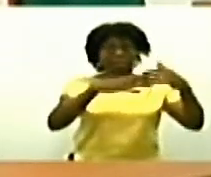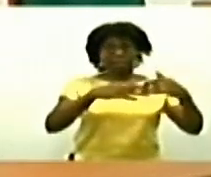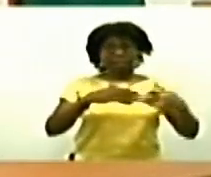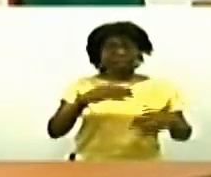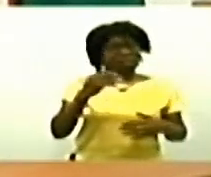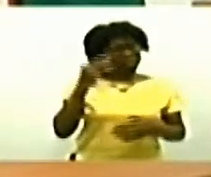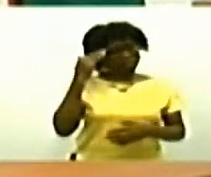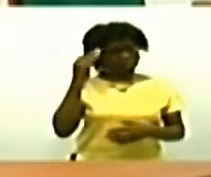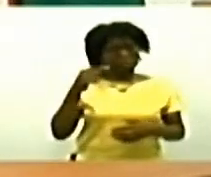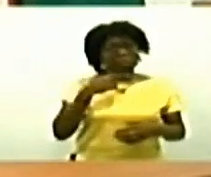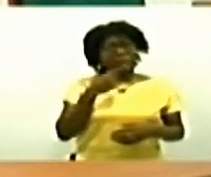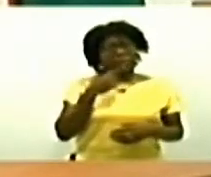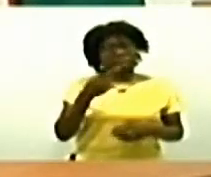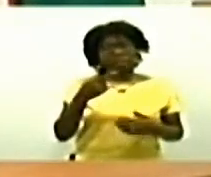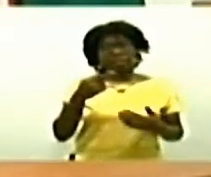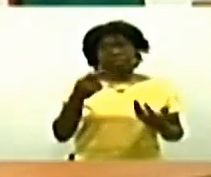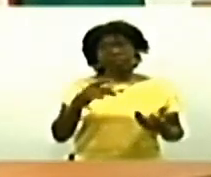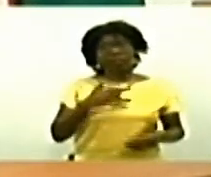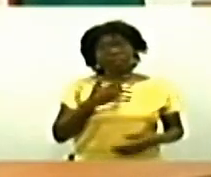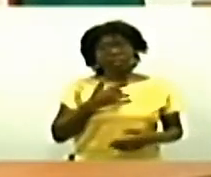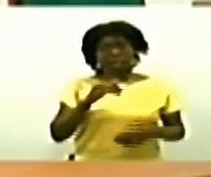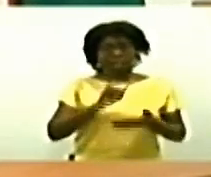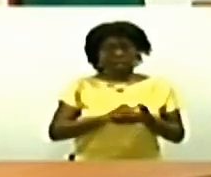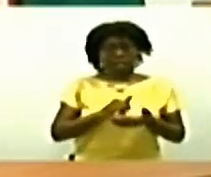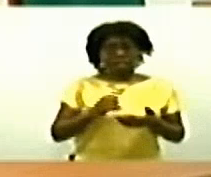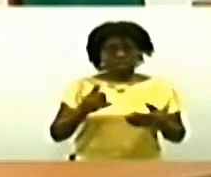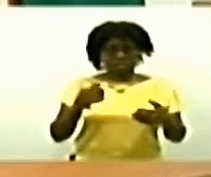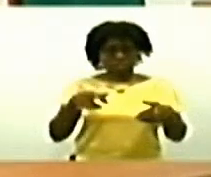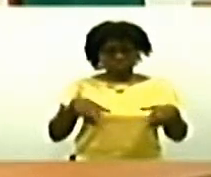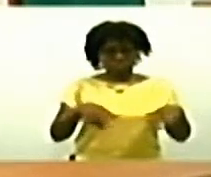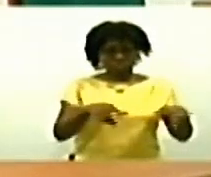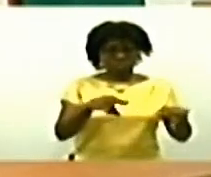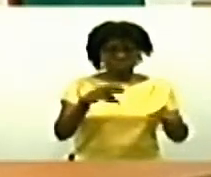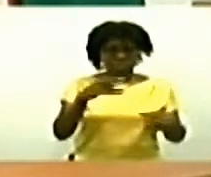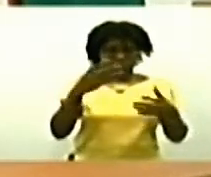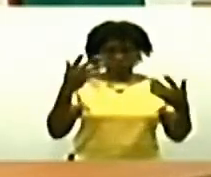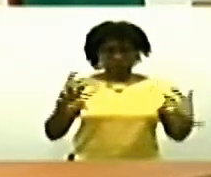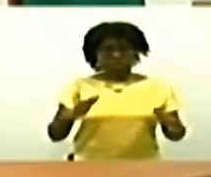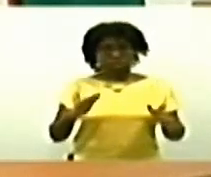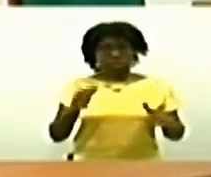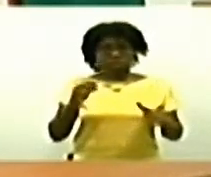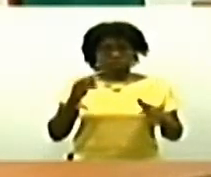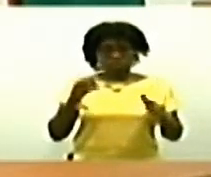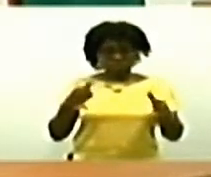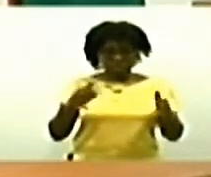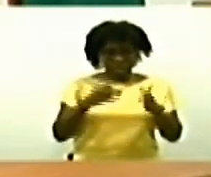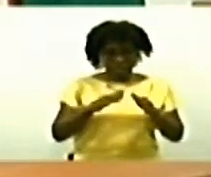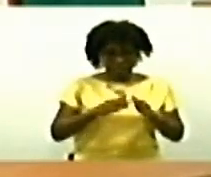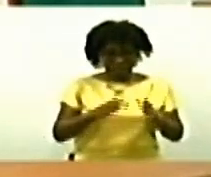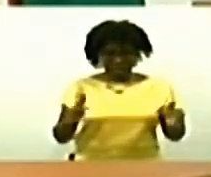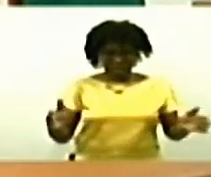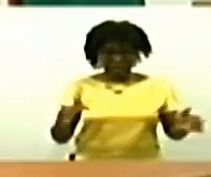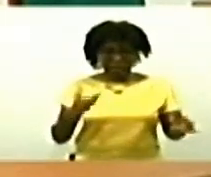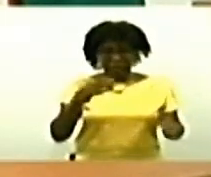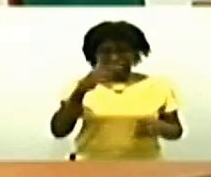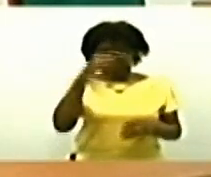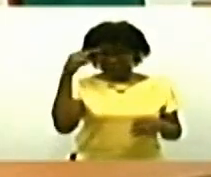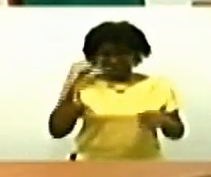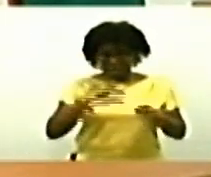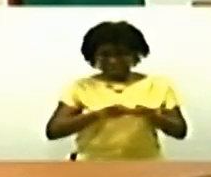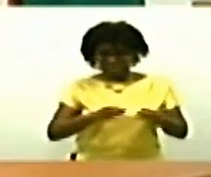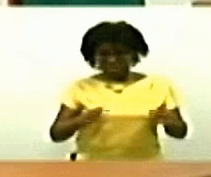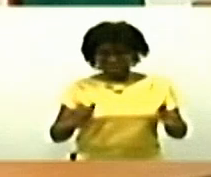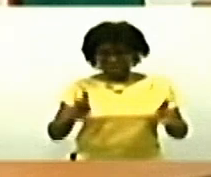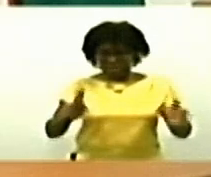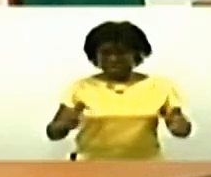has this perception that the road ends right where the tar edge ends. So there are no facilities